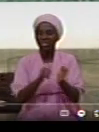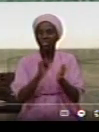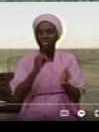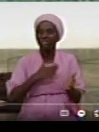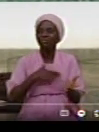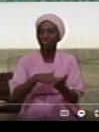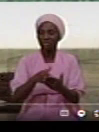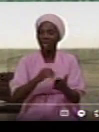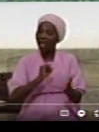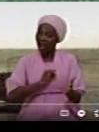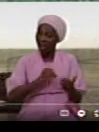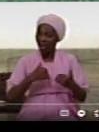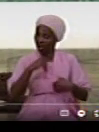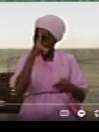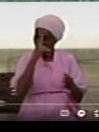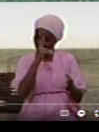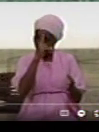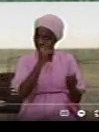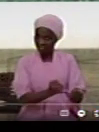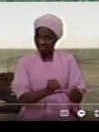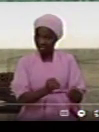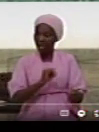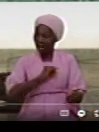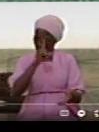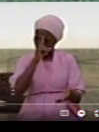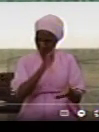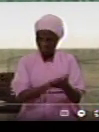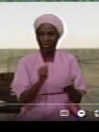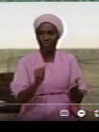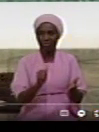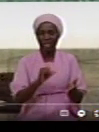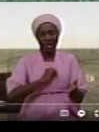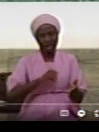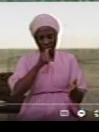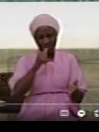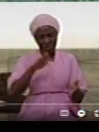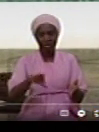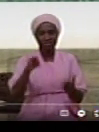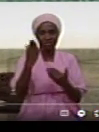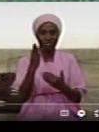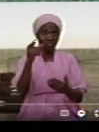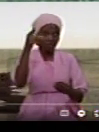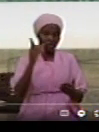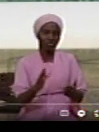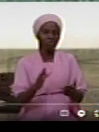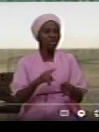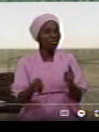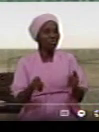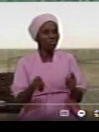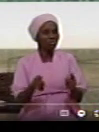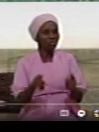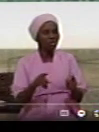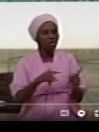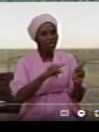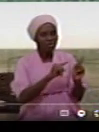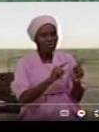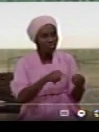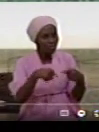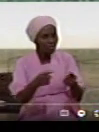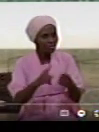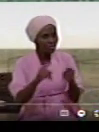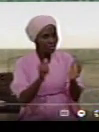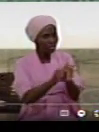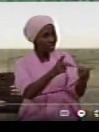I believe. I'm a child of God. But you know, going to such places, that's my